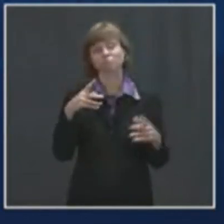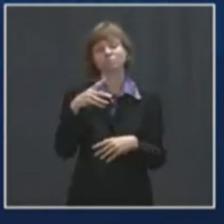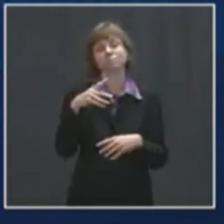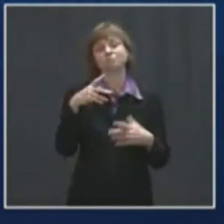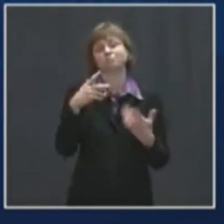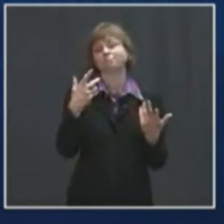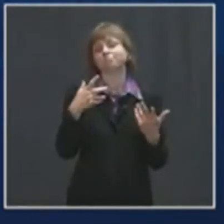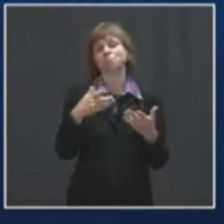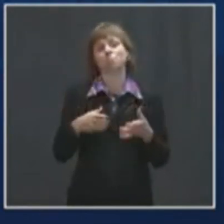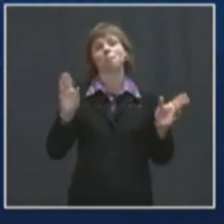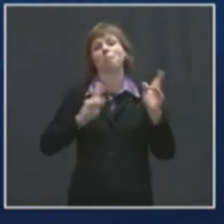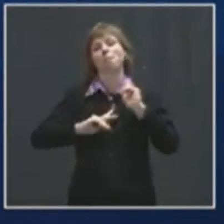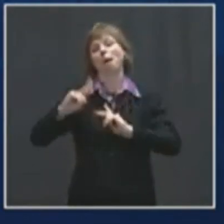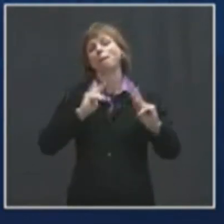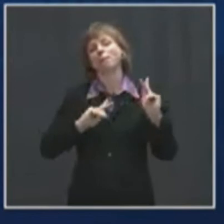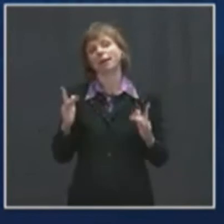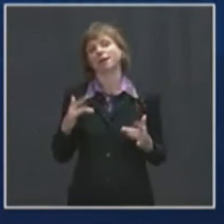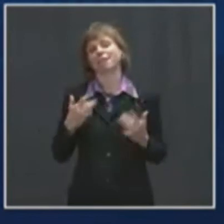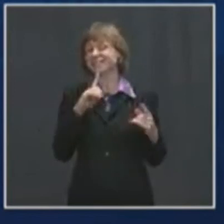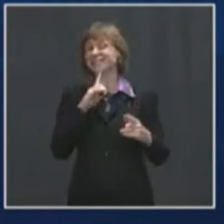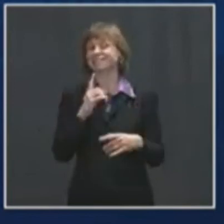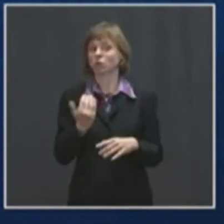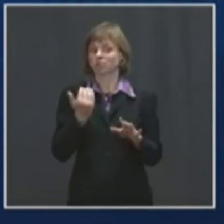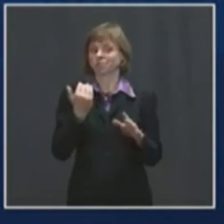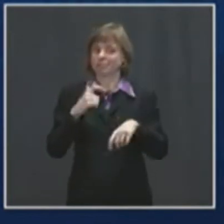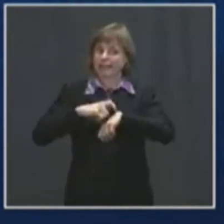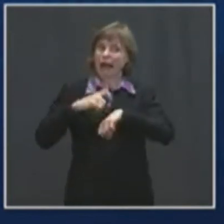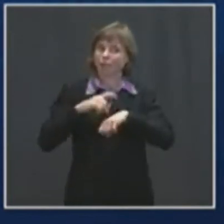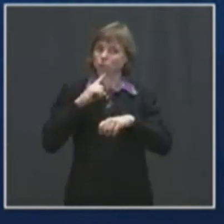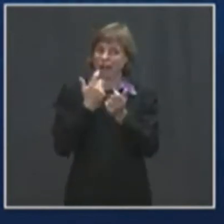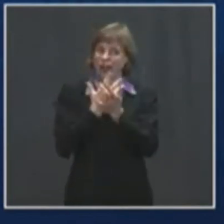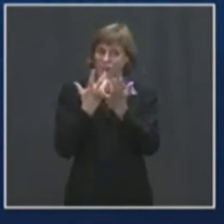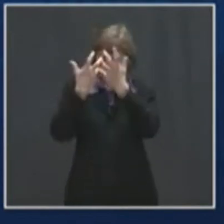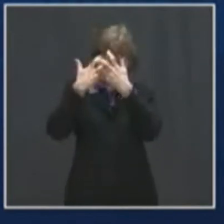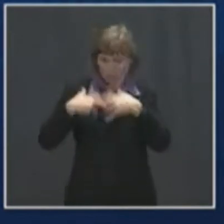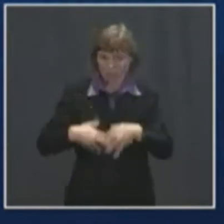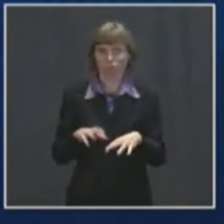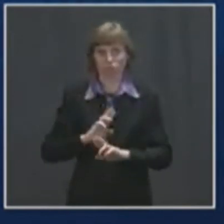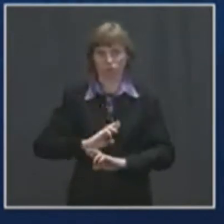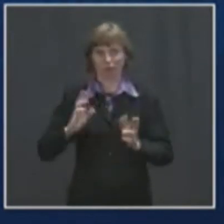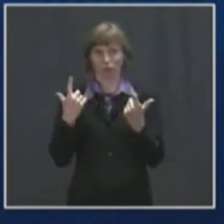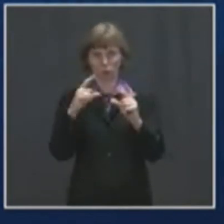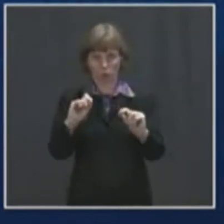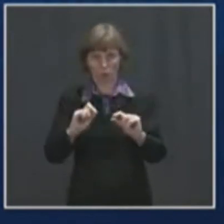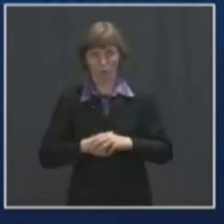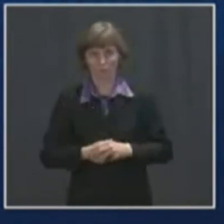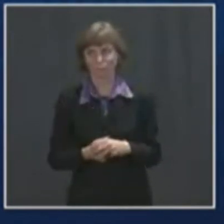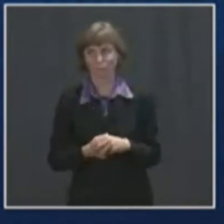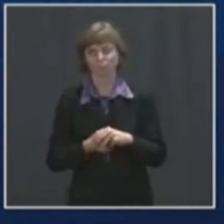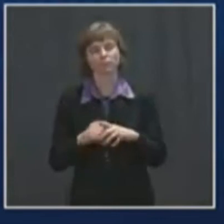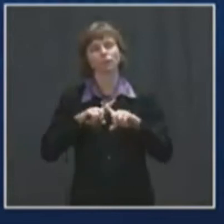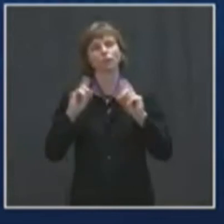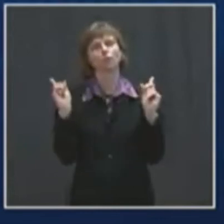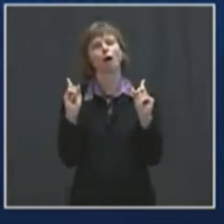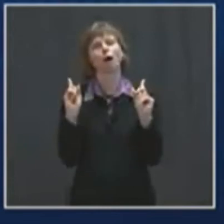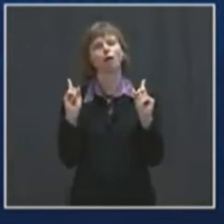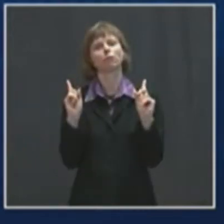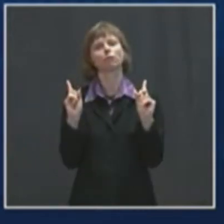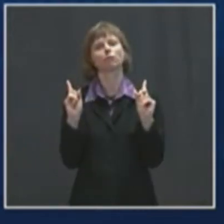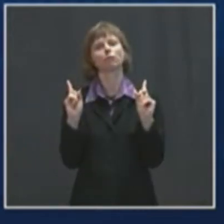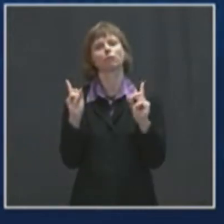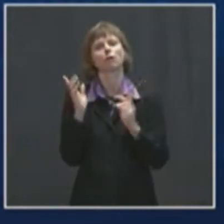to get all your ducks in a row to get that going. But part of what we're also trying to do is utilize